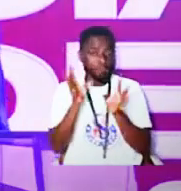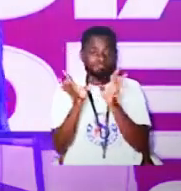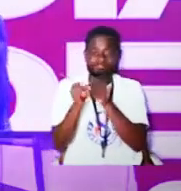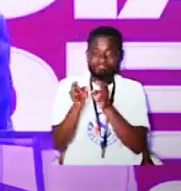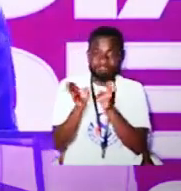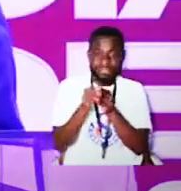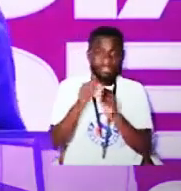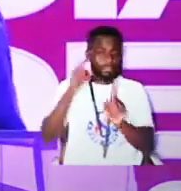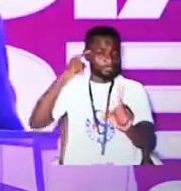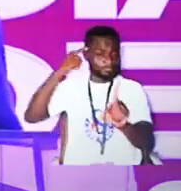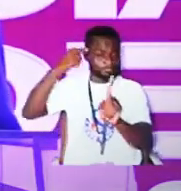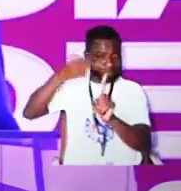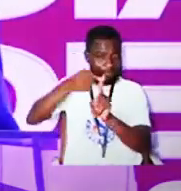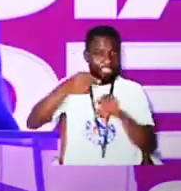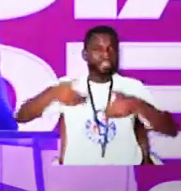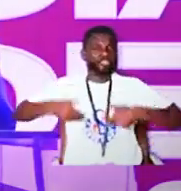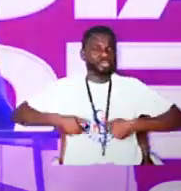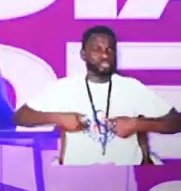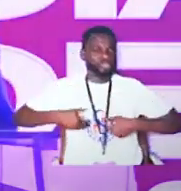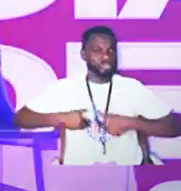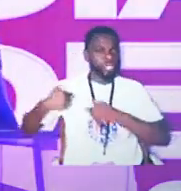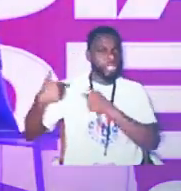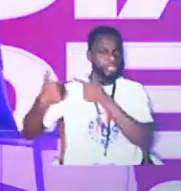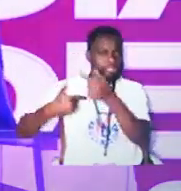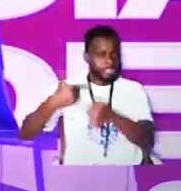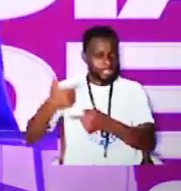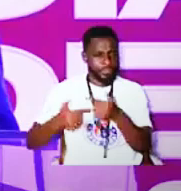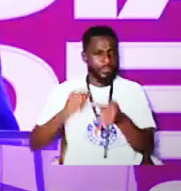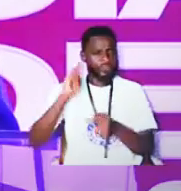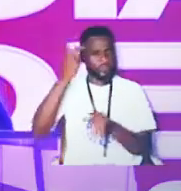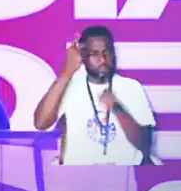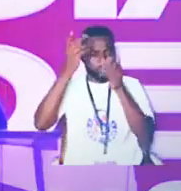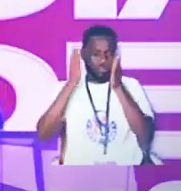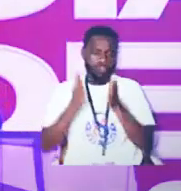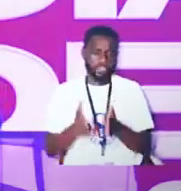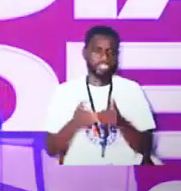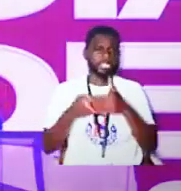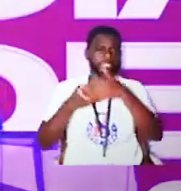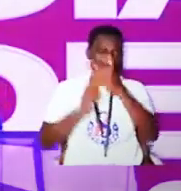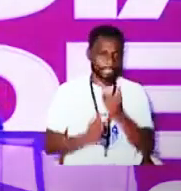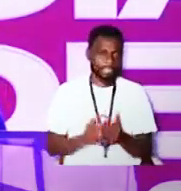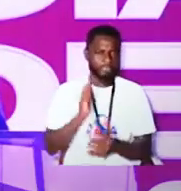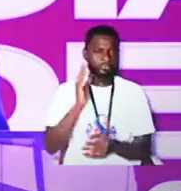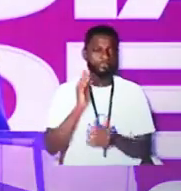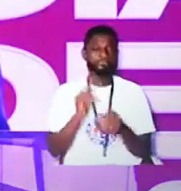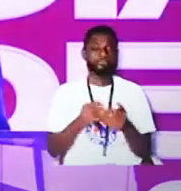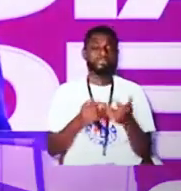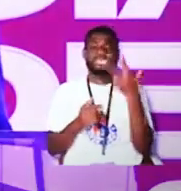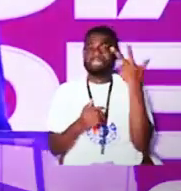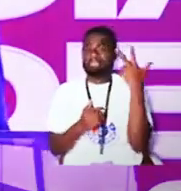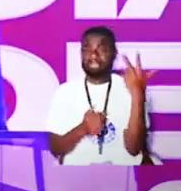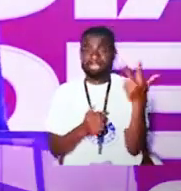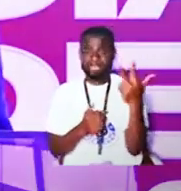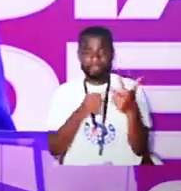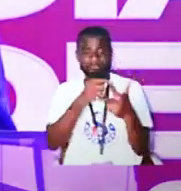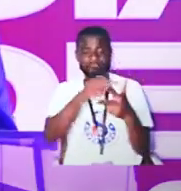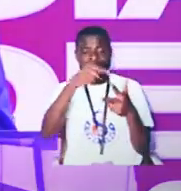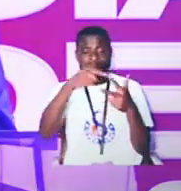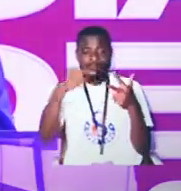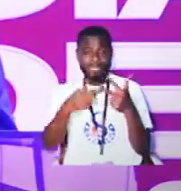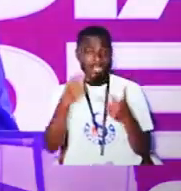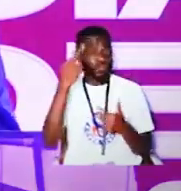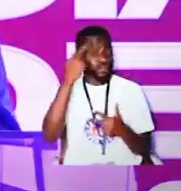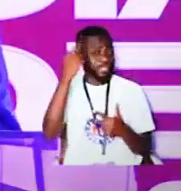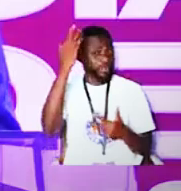is targeted at the younger generation of politicians and leaders. Three reasons why the church is interested